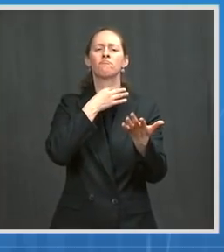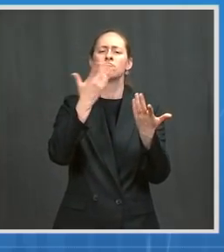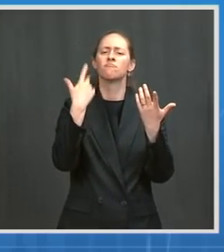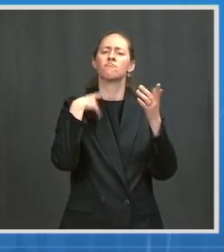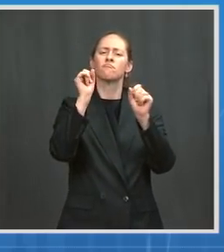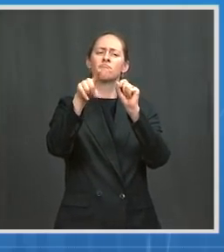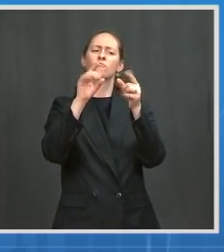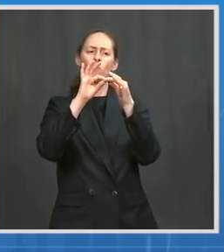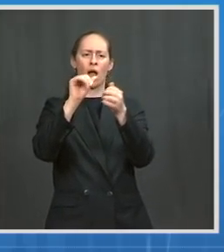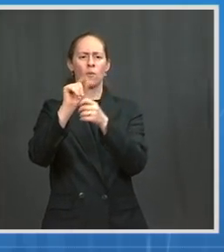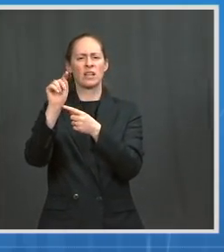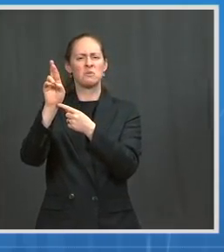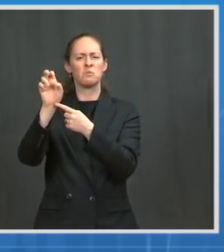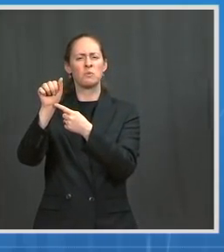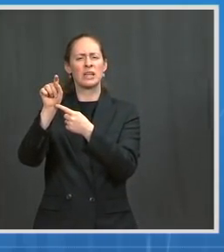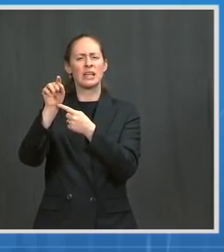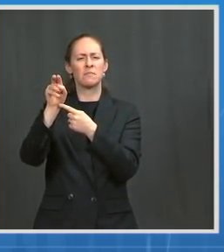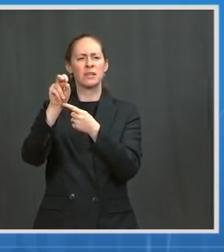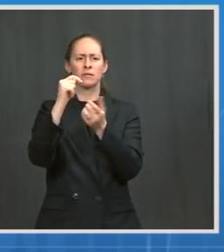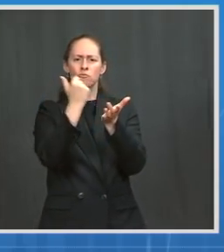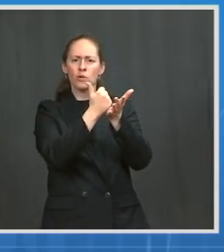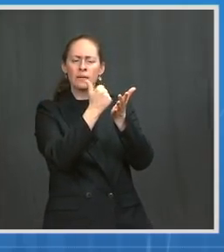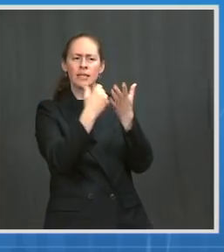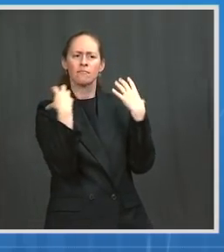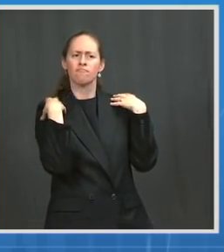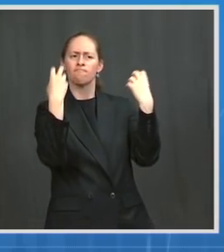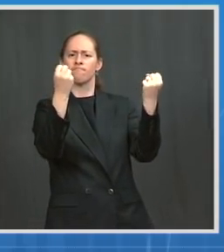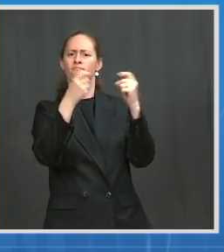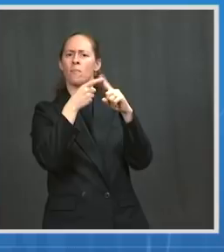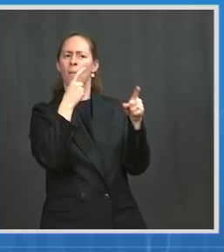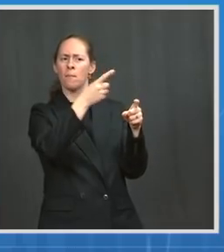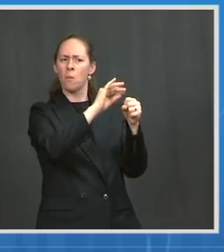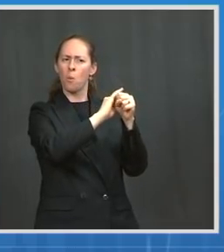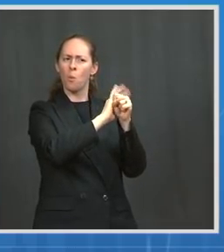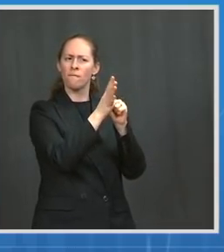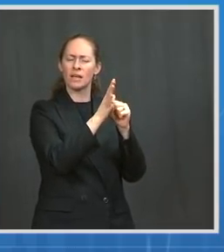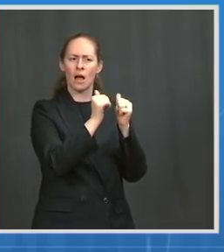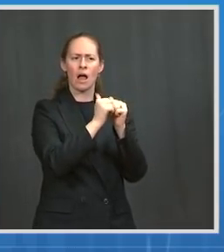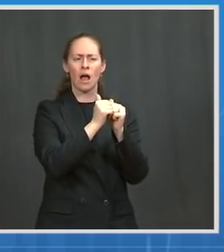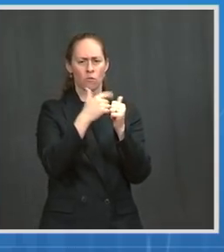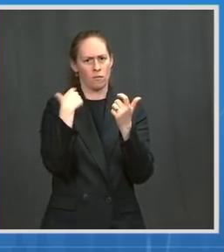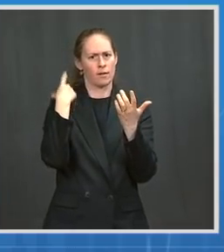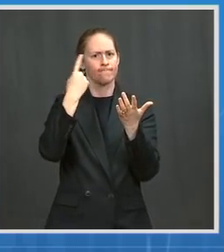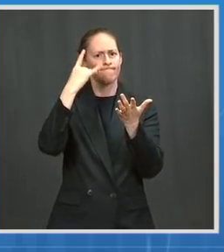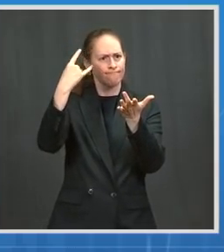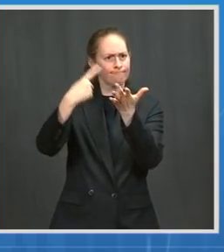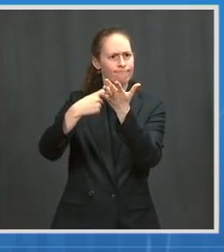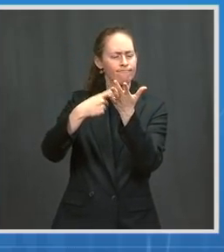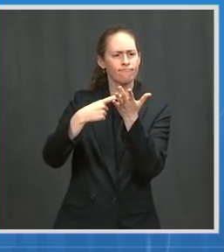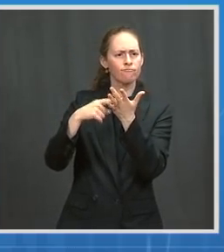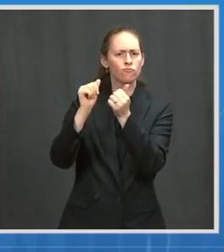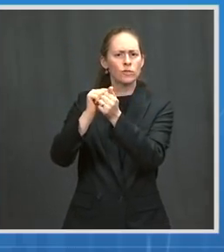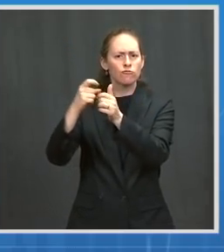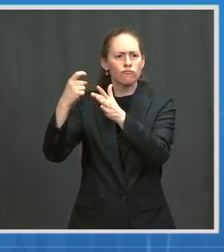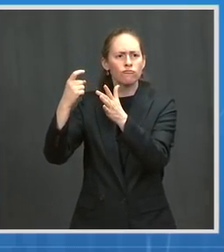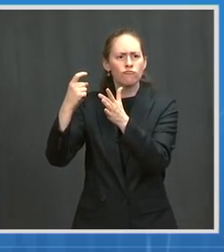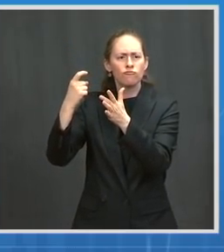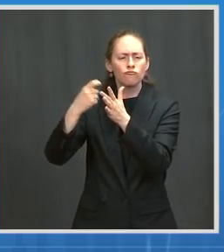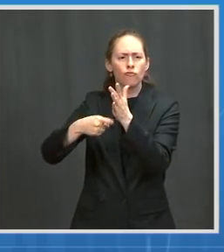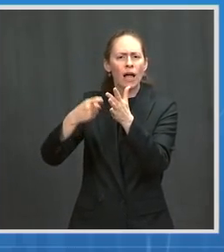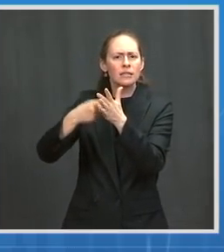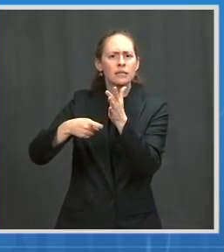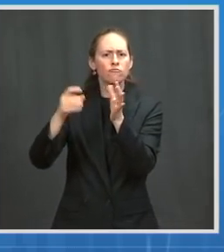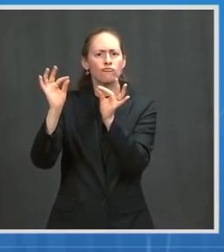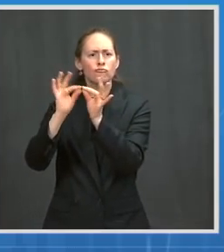coronaviruses, and in particular, what pricing might look like given what a big discussion we are all having right now about high drug prices.